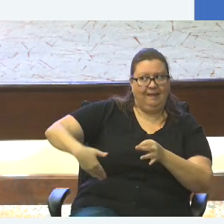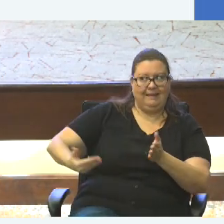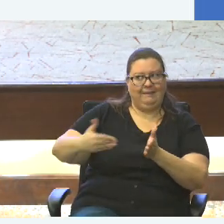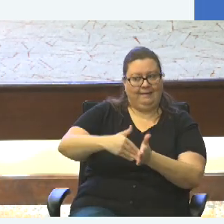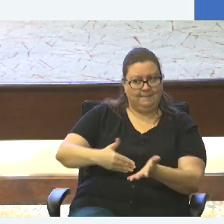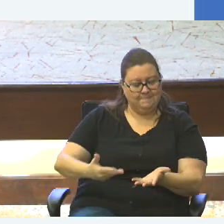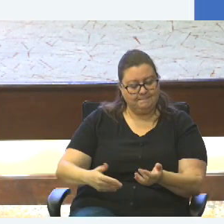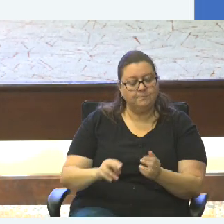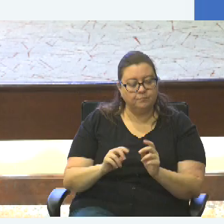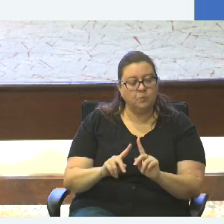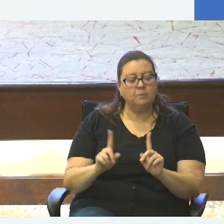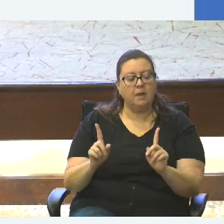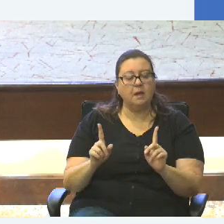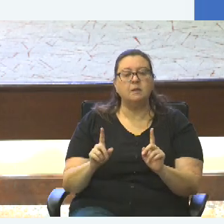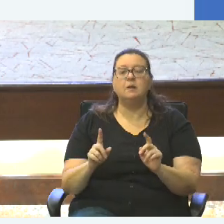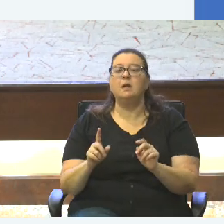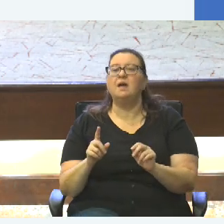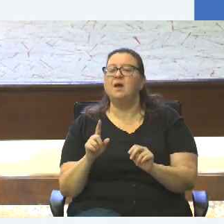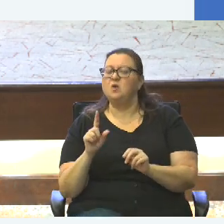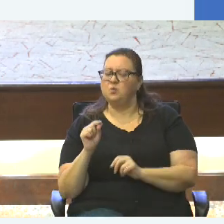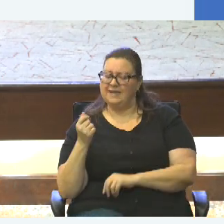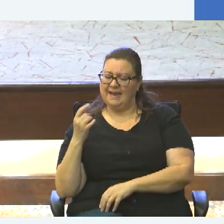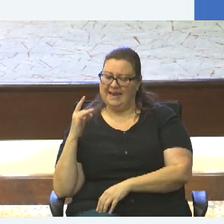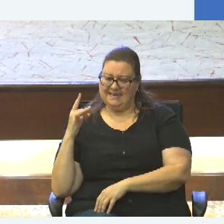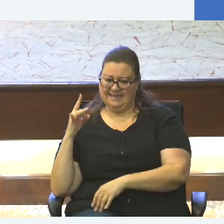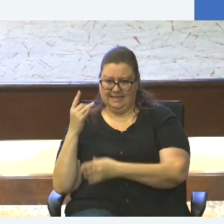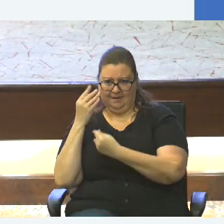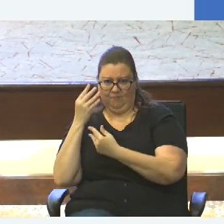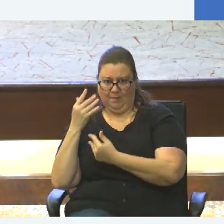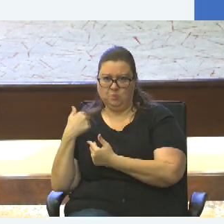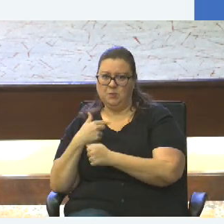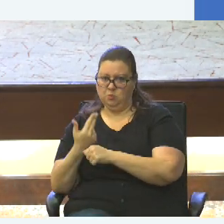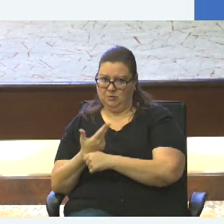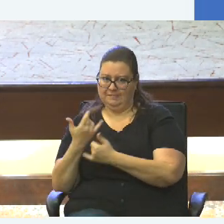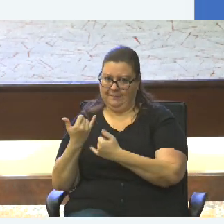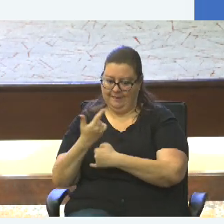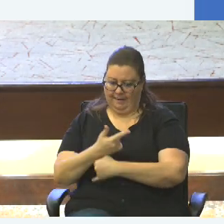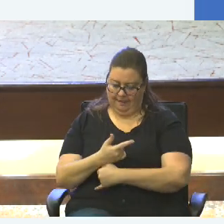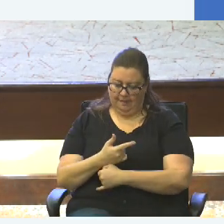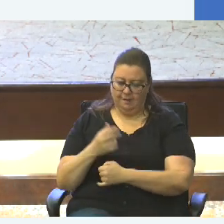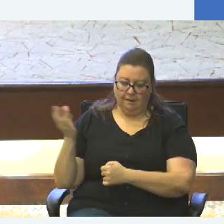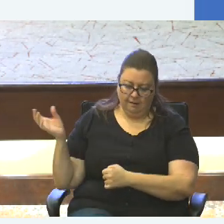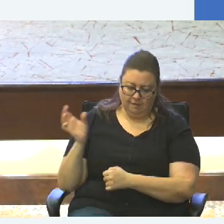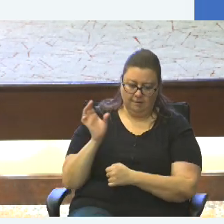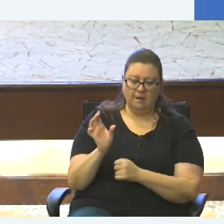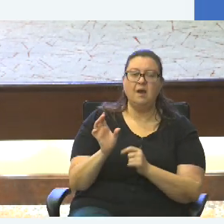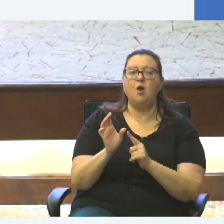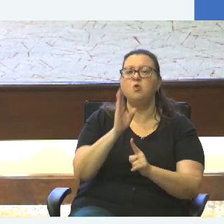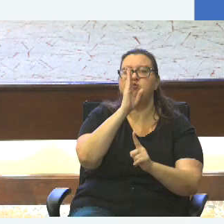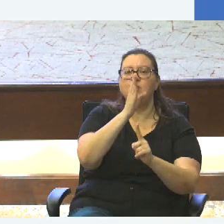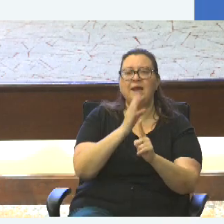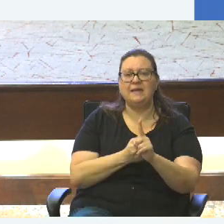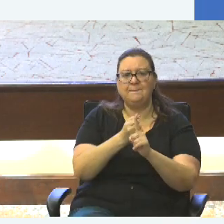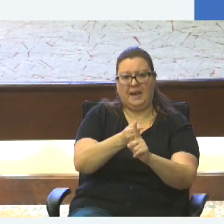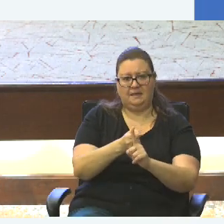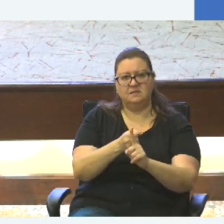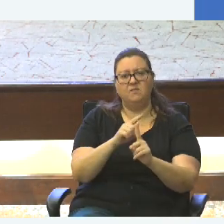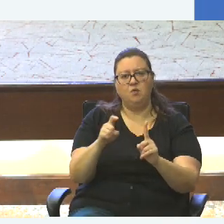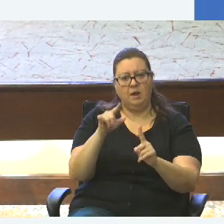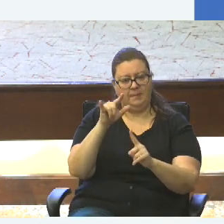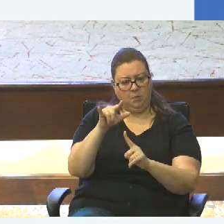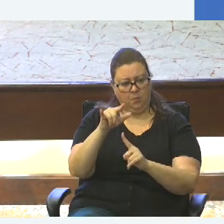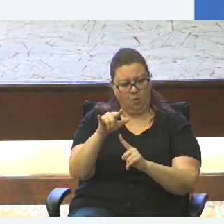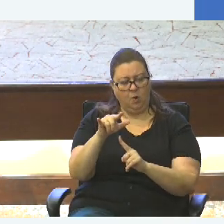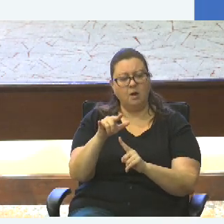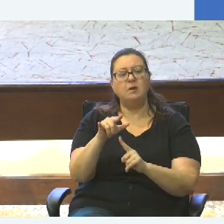yet. But using the 2018 data, the direct impacts of the Waco Regional